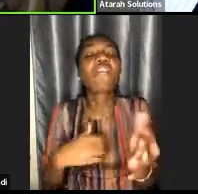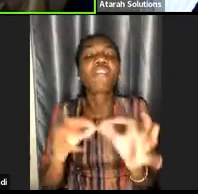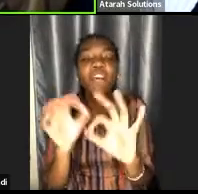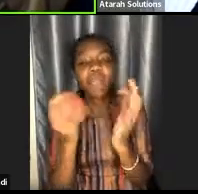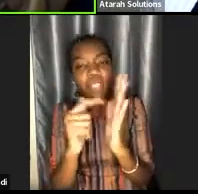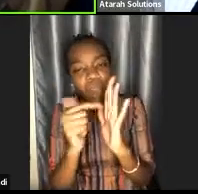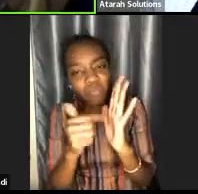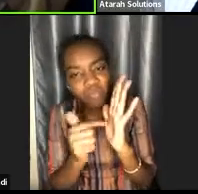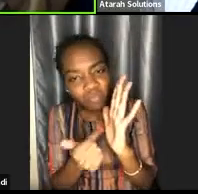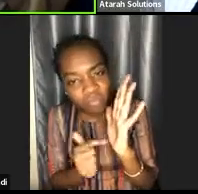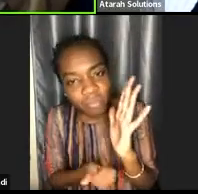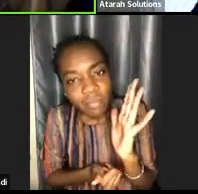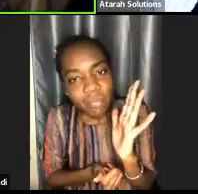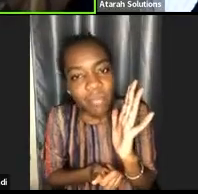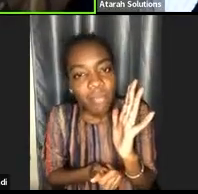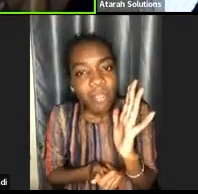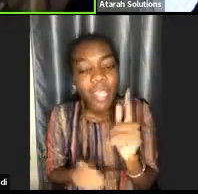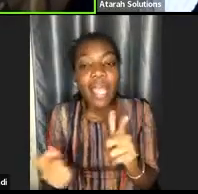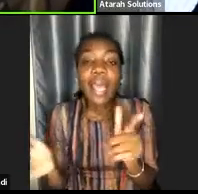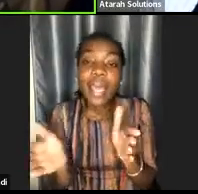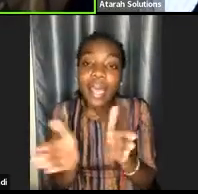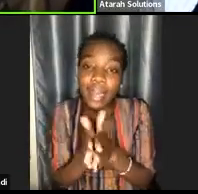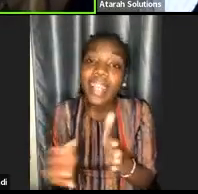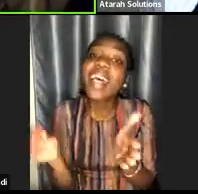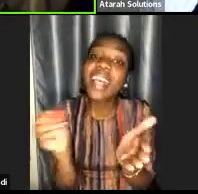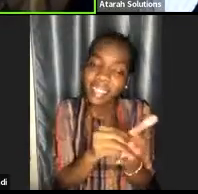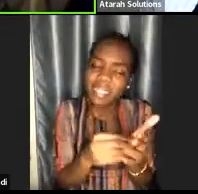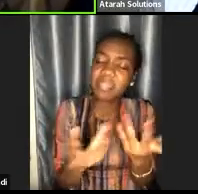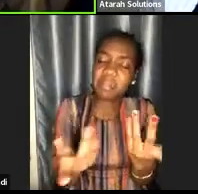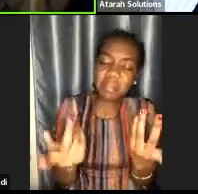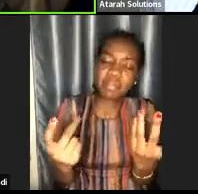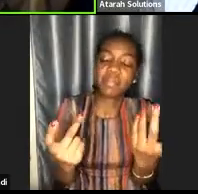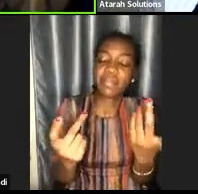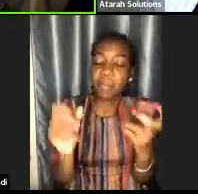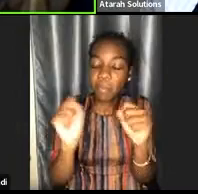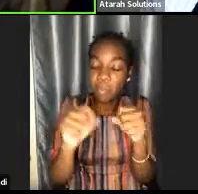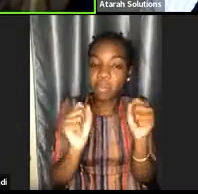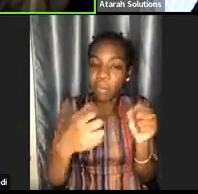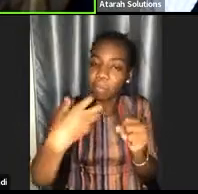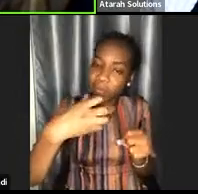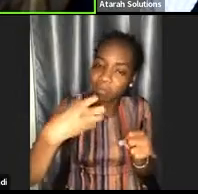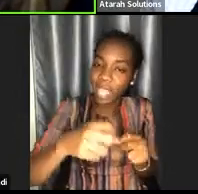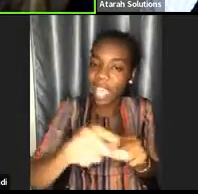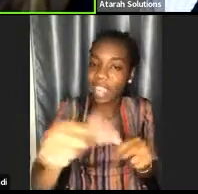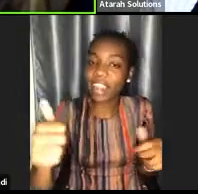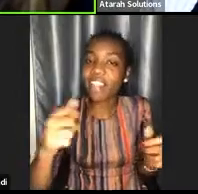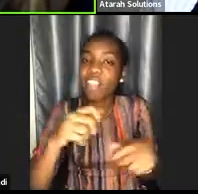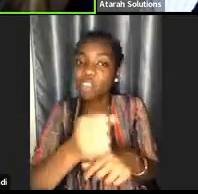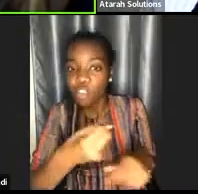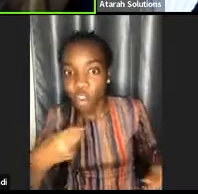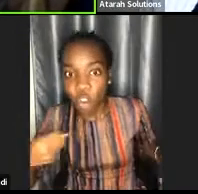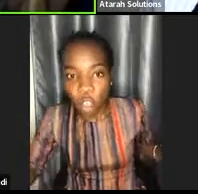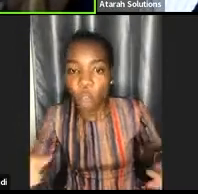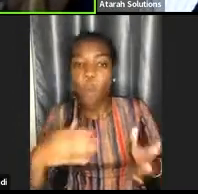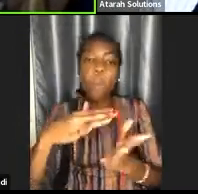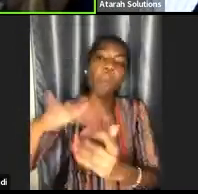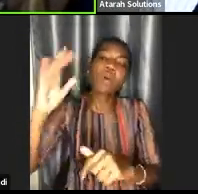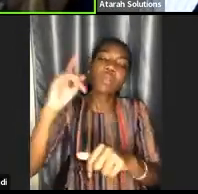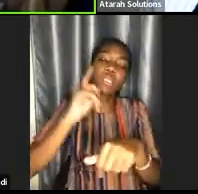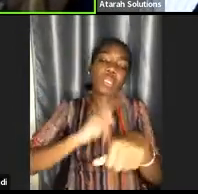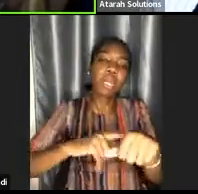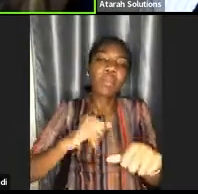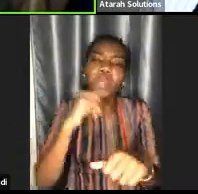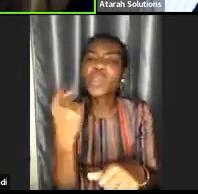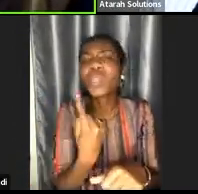issues, and again, they'll be knocking at someone's door more often than not the HR